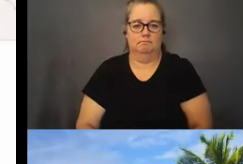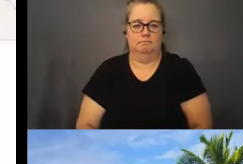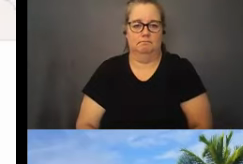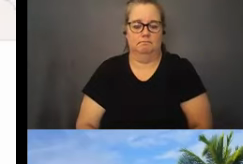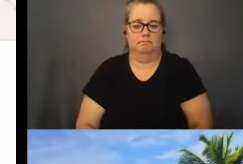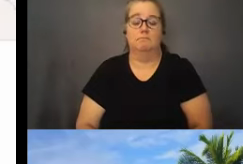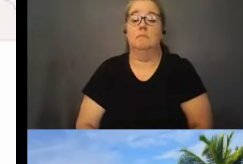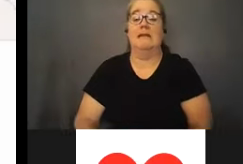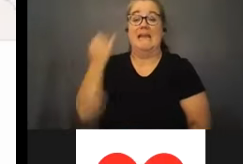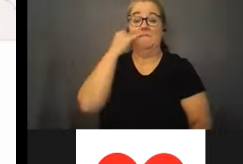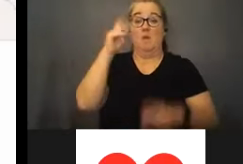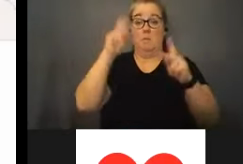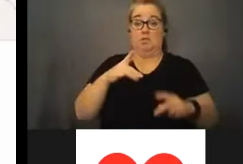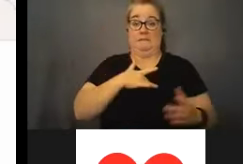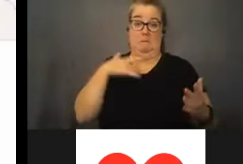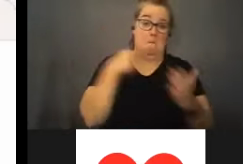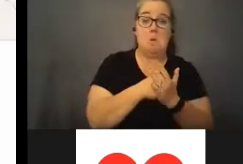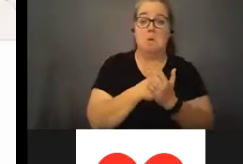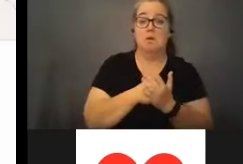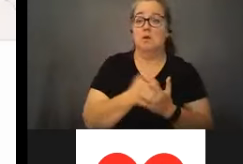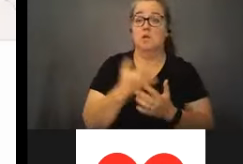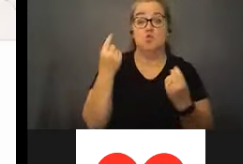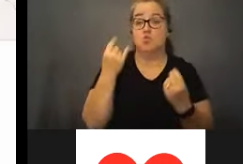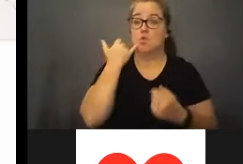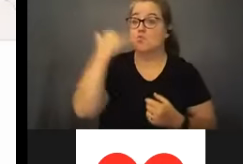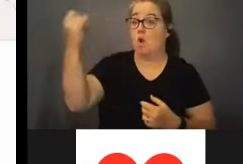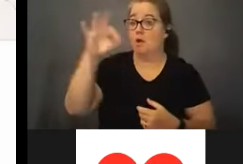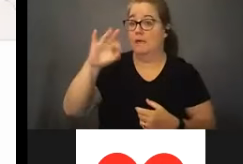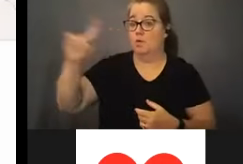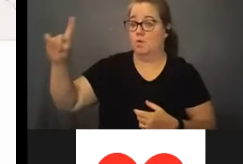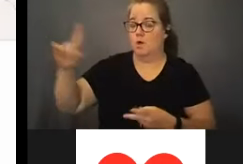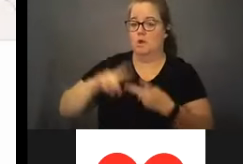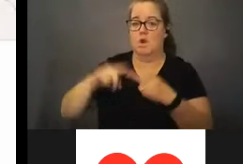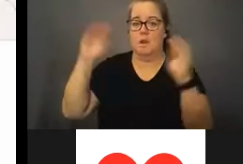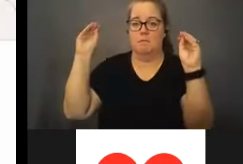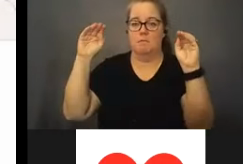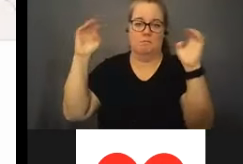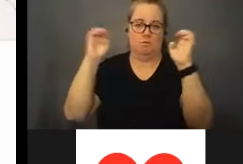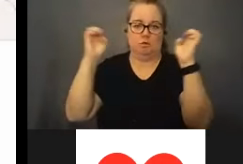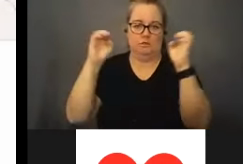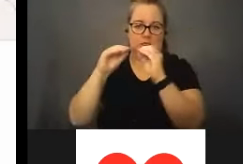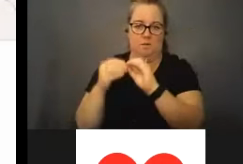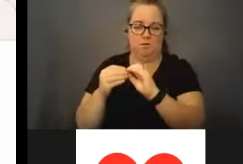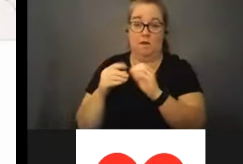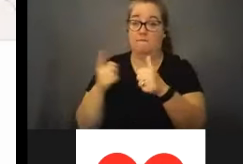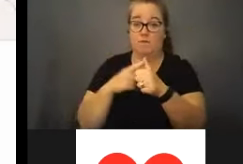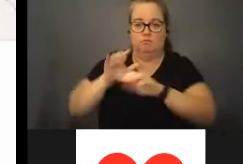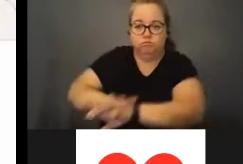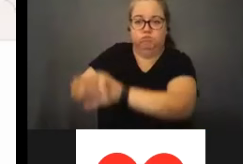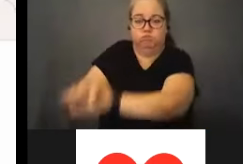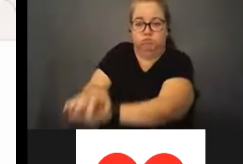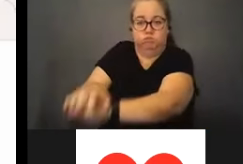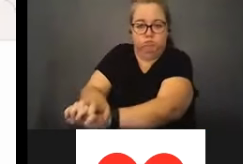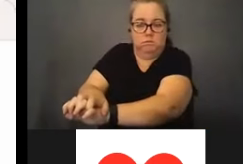For someone in cardiac arrest, calling 911 or the designated emergency number, starting CPR immediately, and using